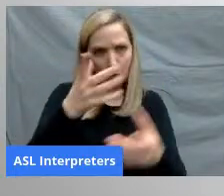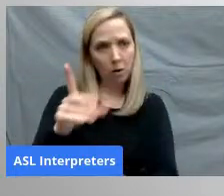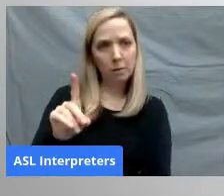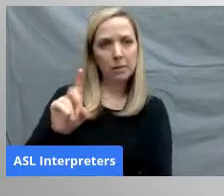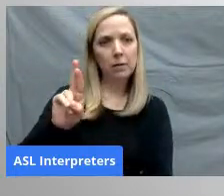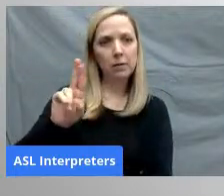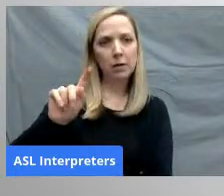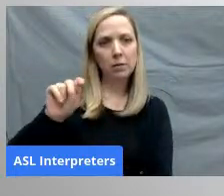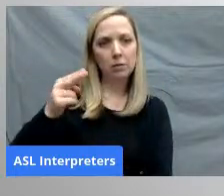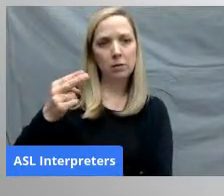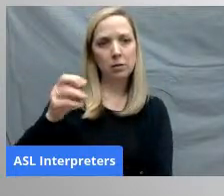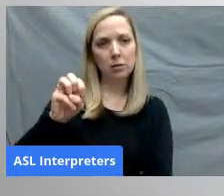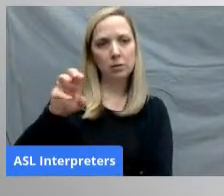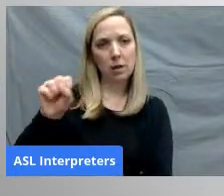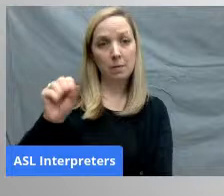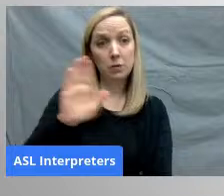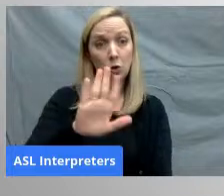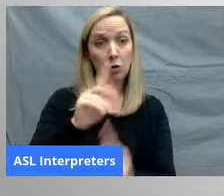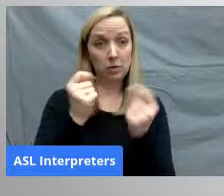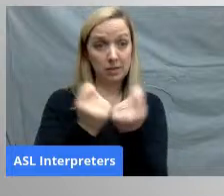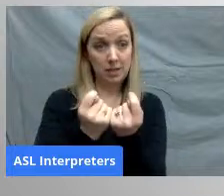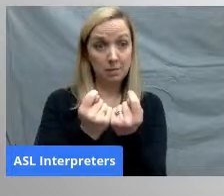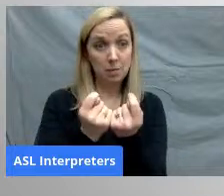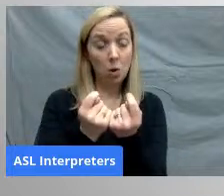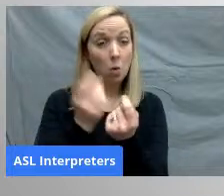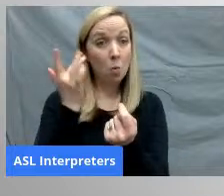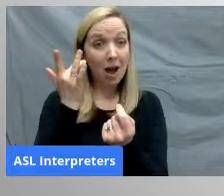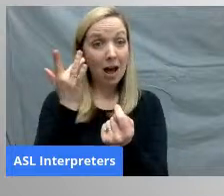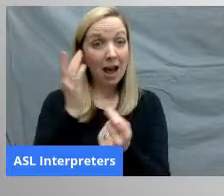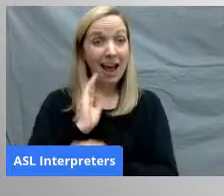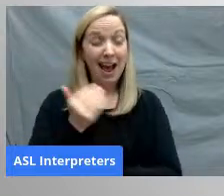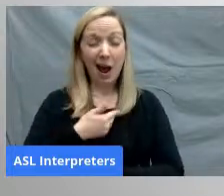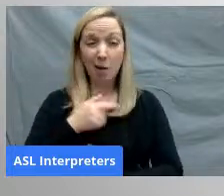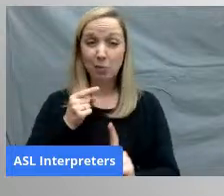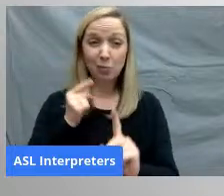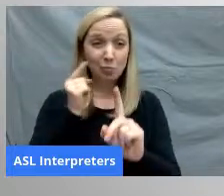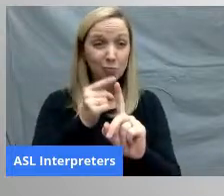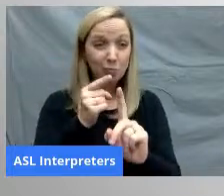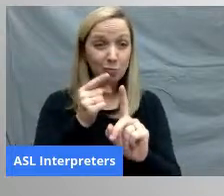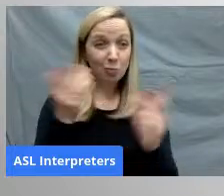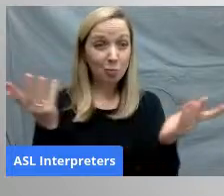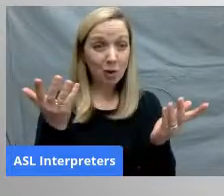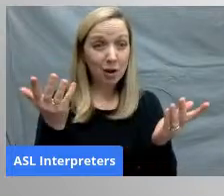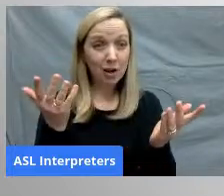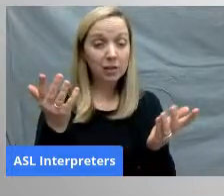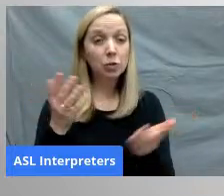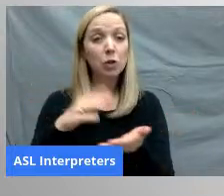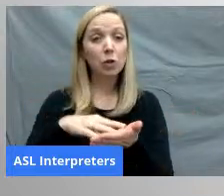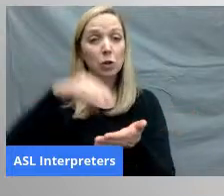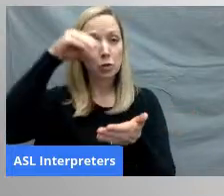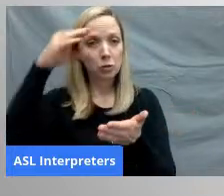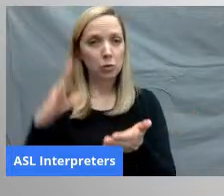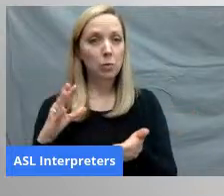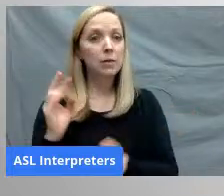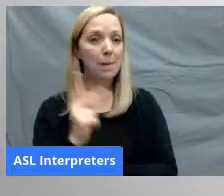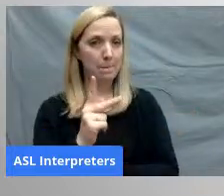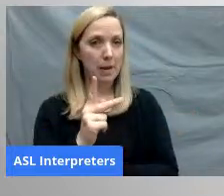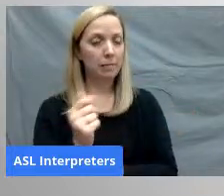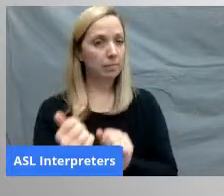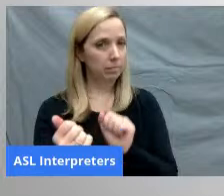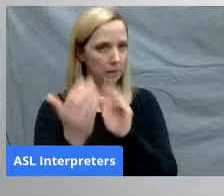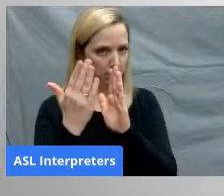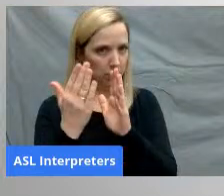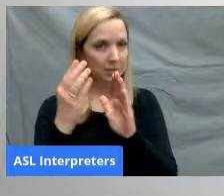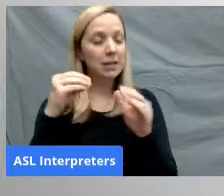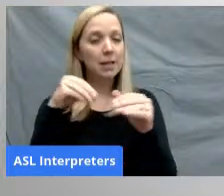building as safely as possible, but also the adults that are working with them, so that we're